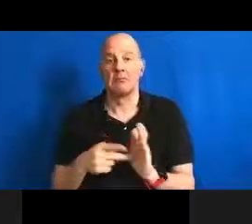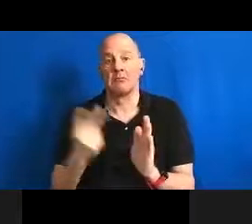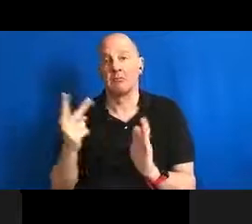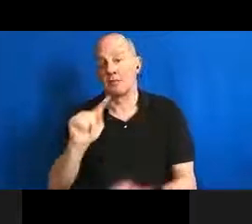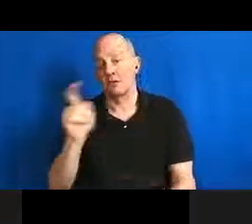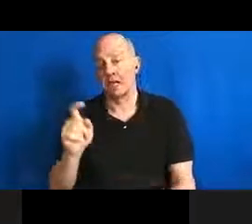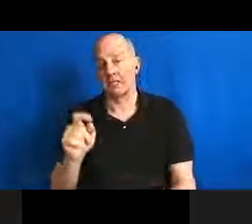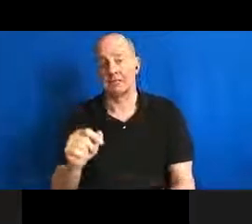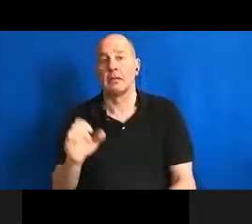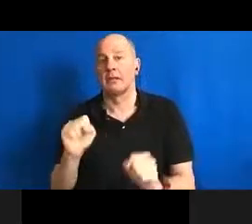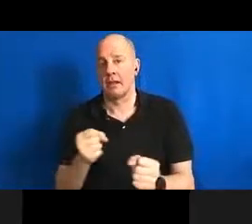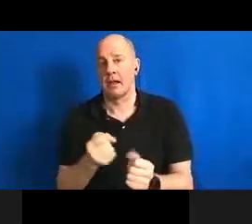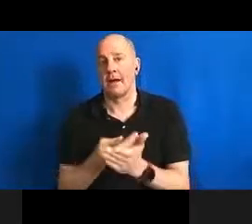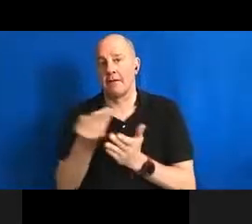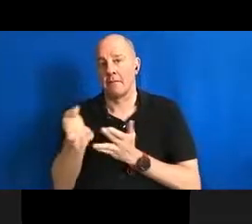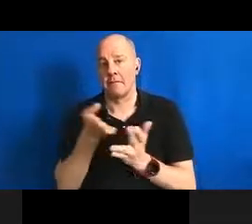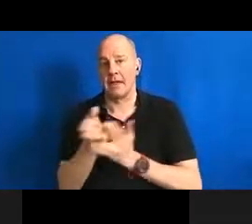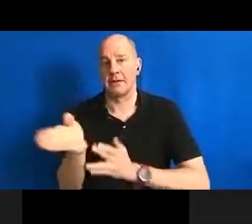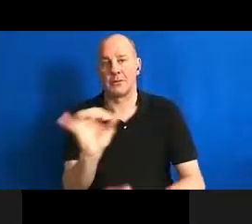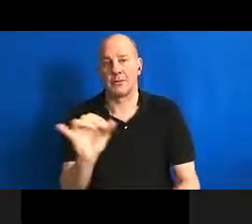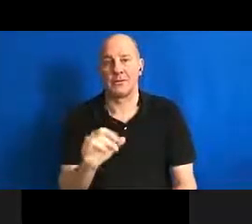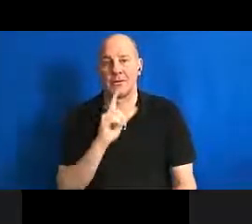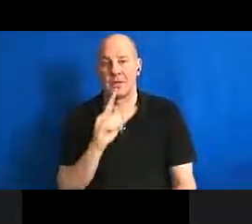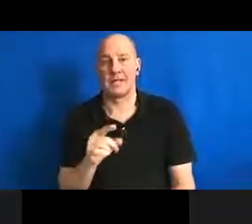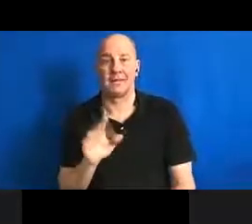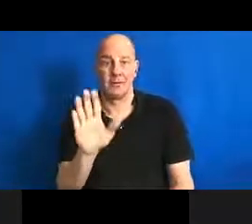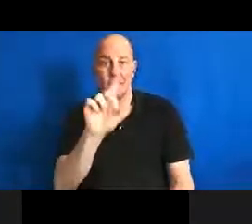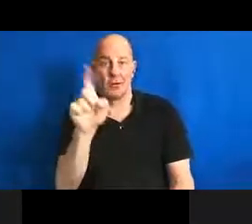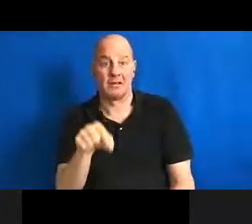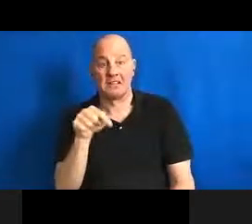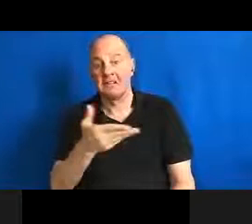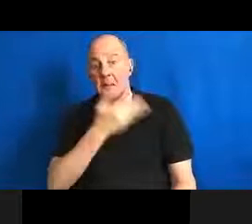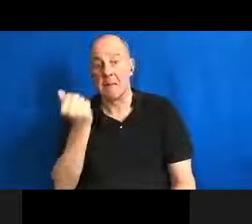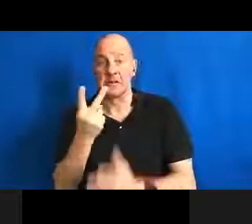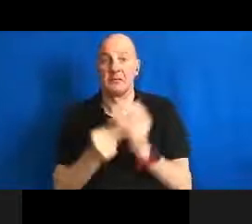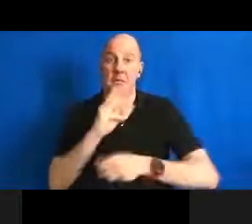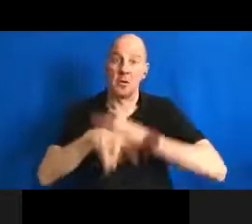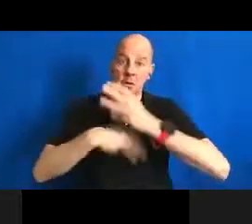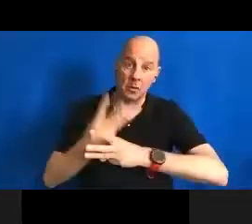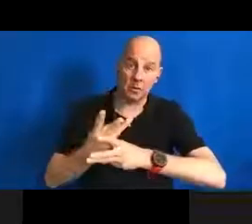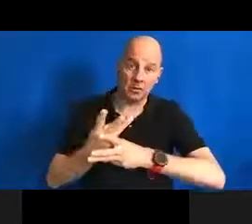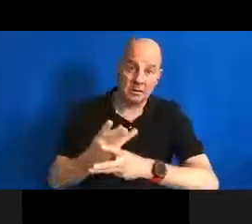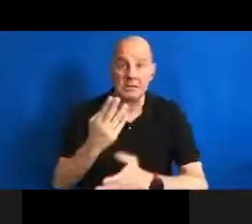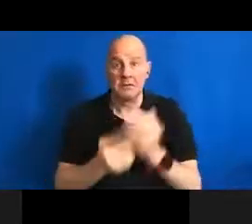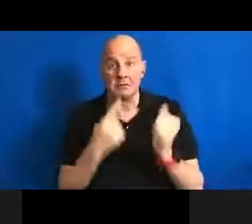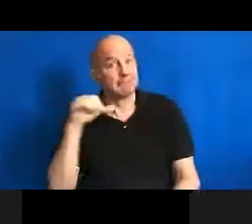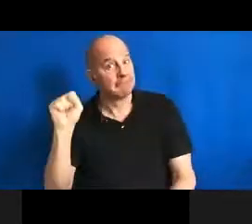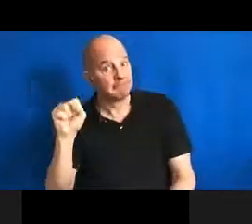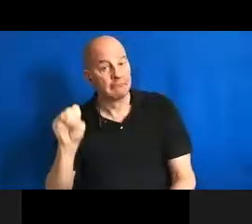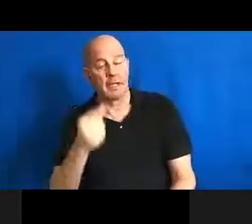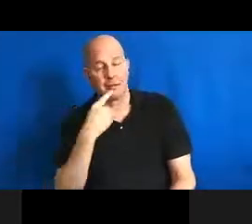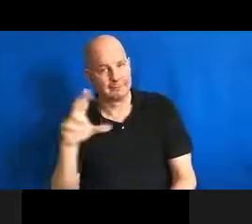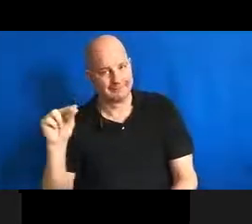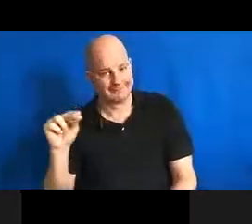also do pass-through. So there's a question, is this the best of both worlds? Some say yes. So you'll have to operate on a cooperative